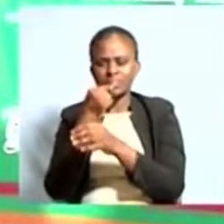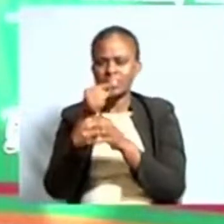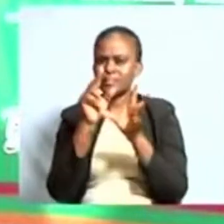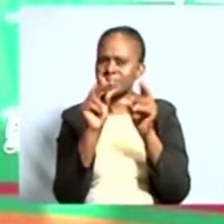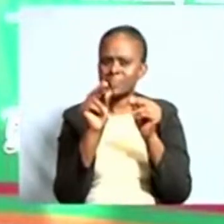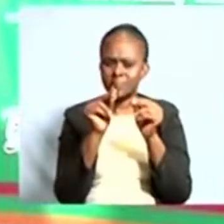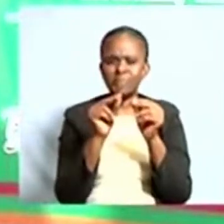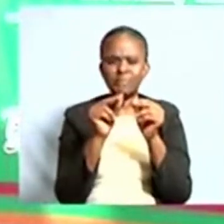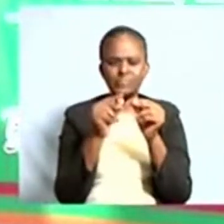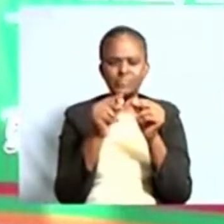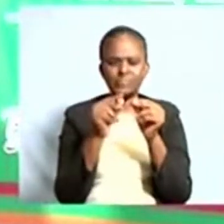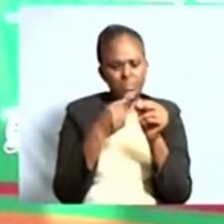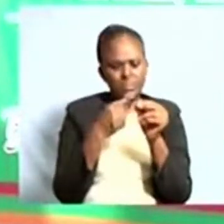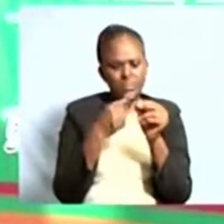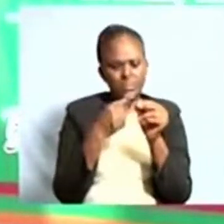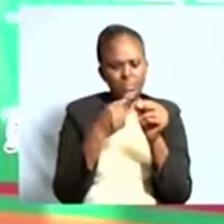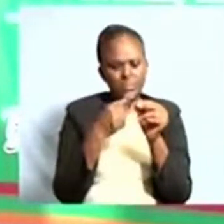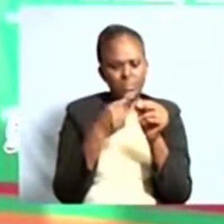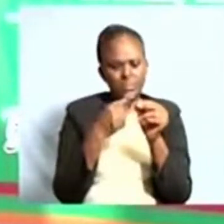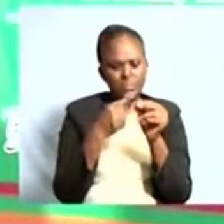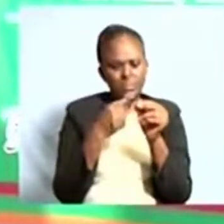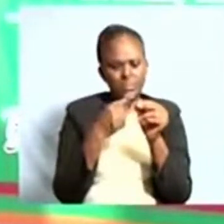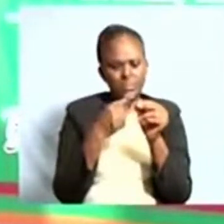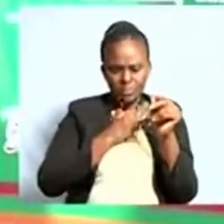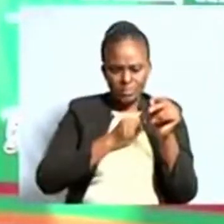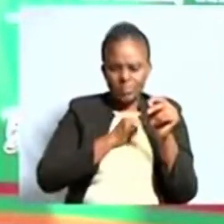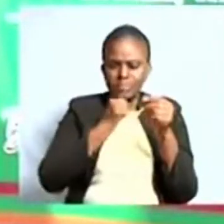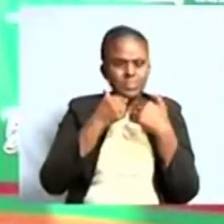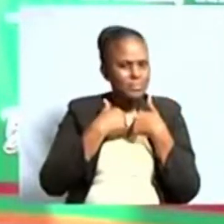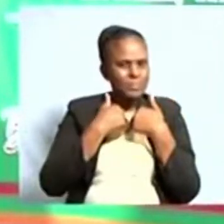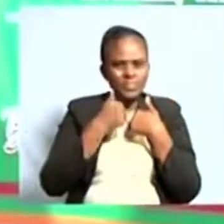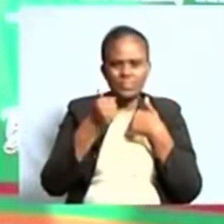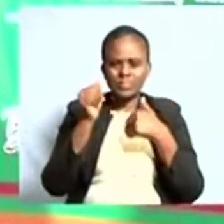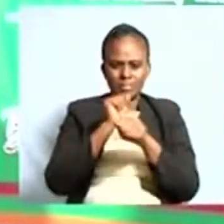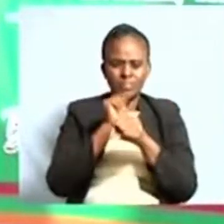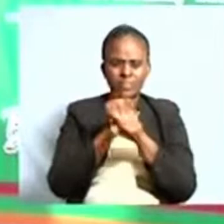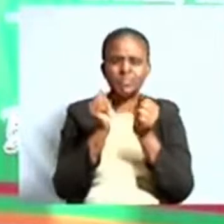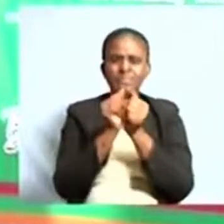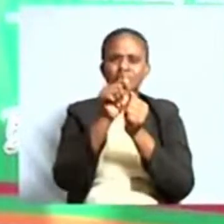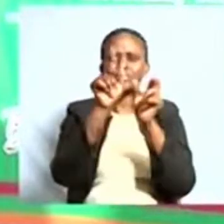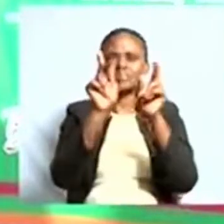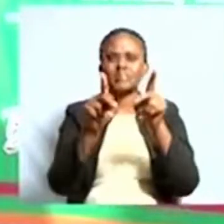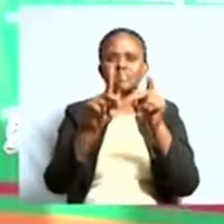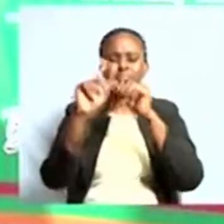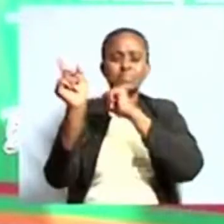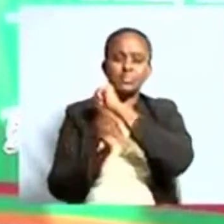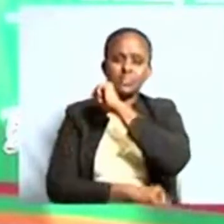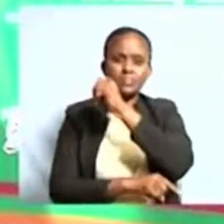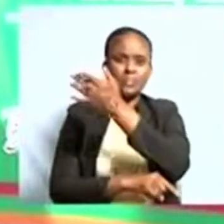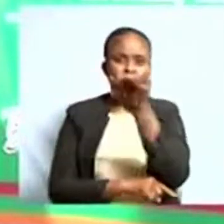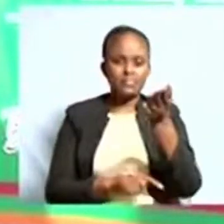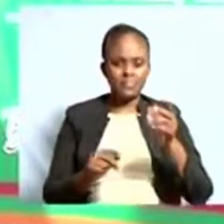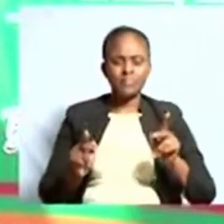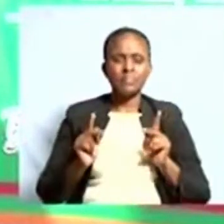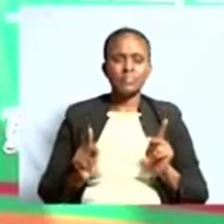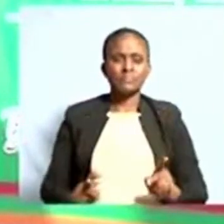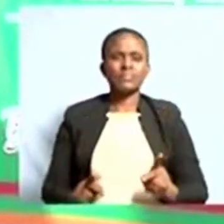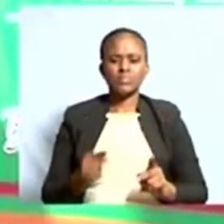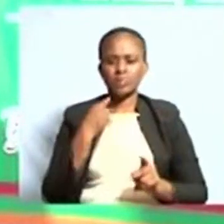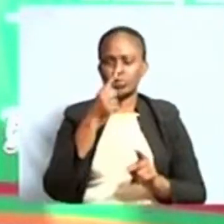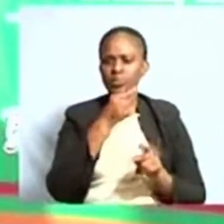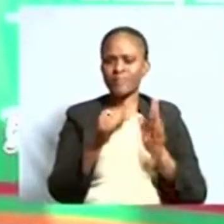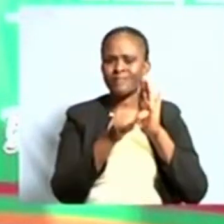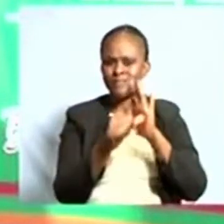I haven't agreed, or I don't have any contract with this person, we prosecute the person who's actually infringing